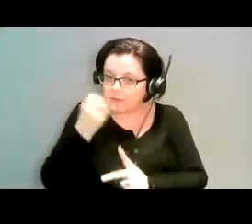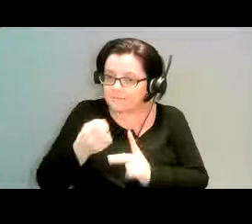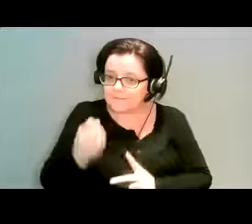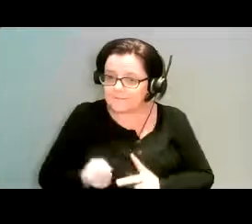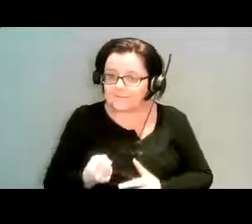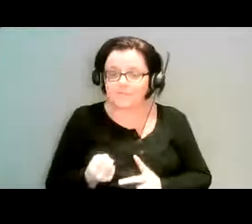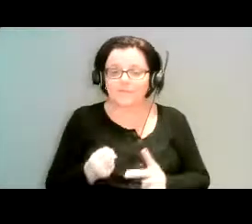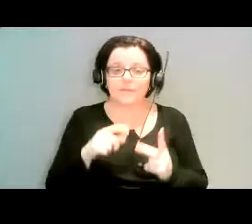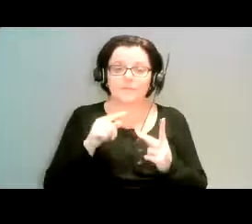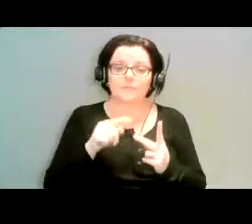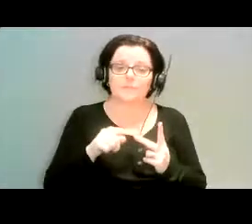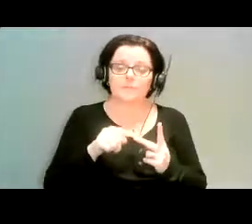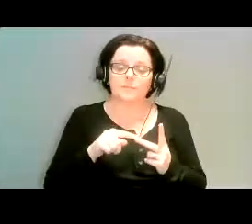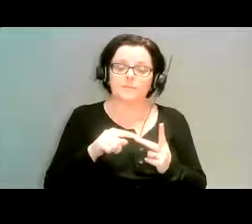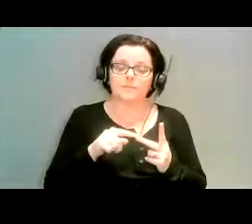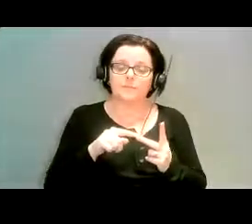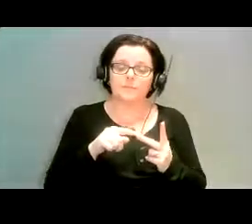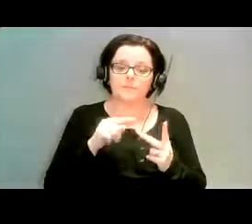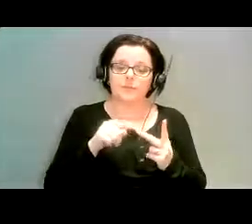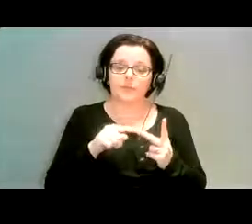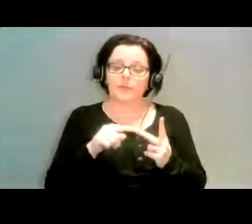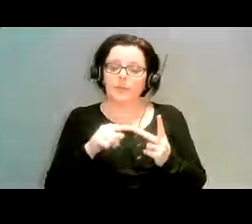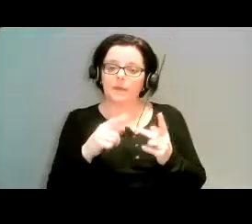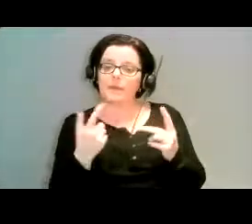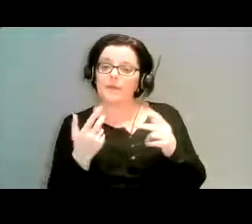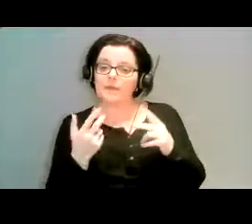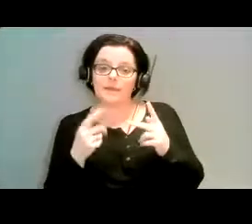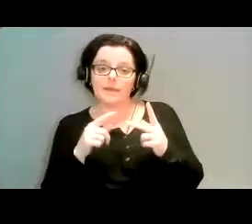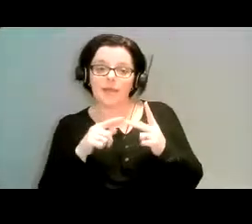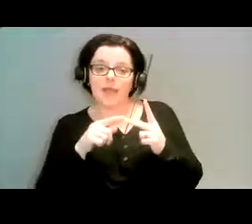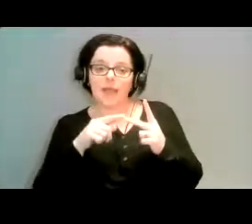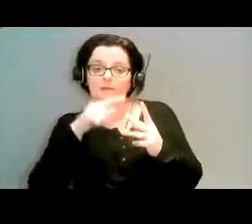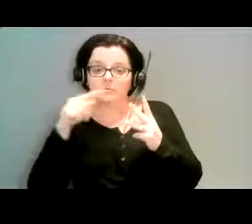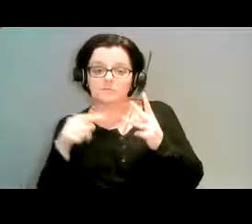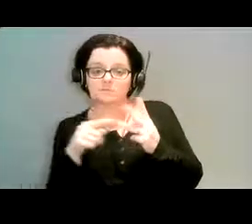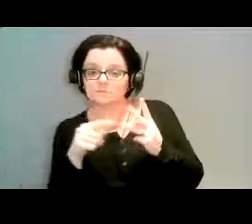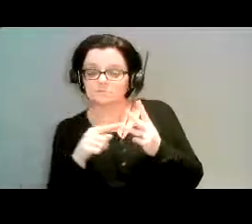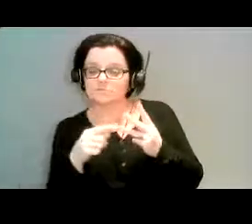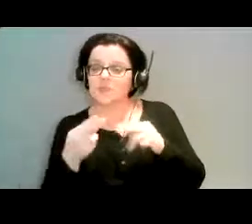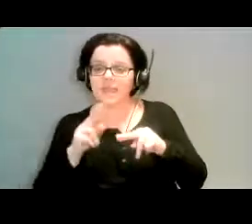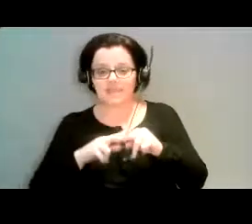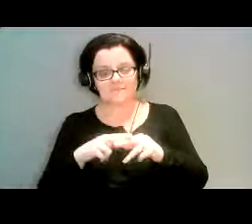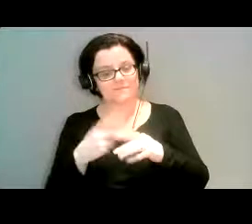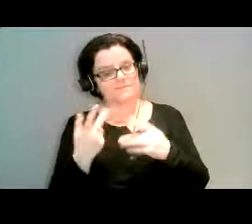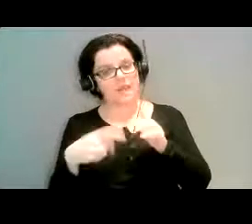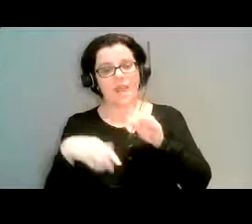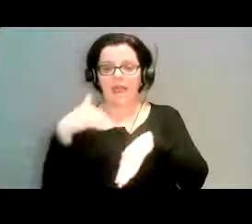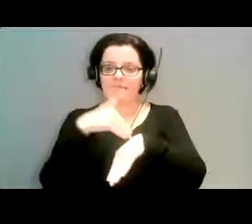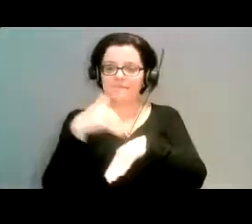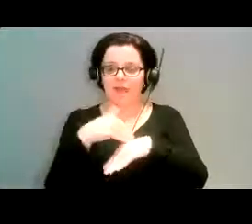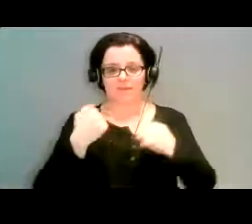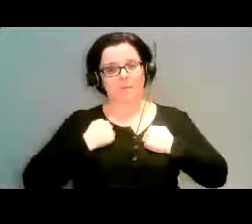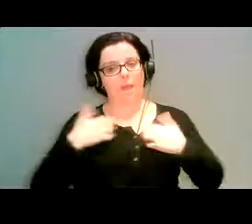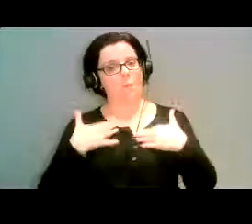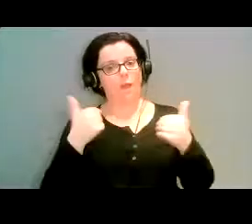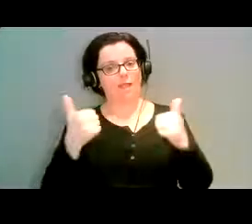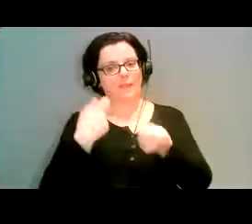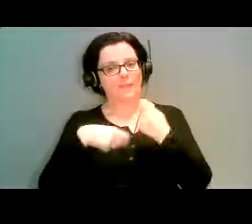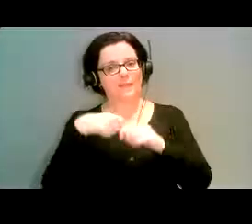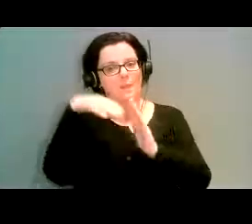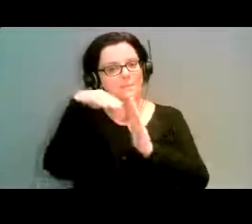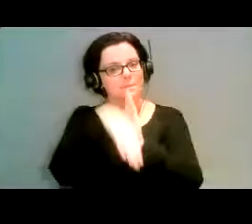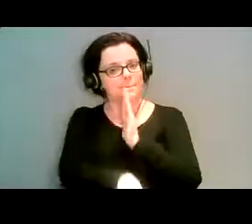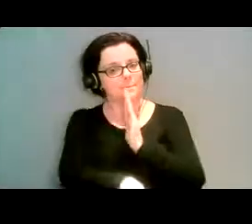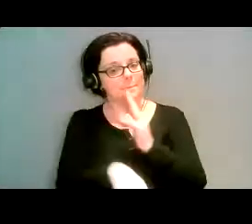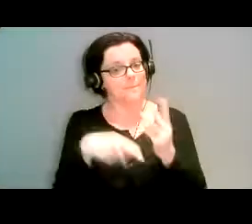the meeting needs in this way will have a negative impact on your well-being. So this is why I said at